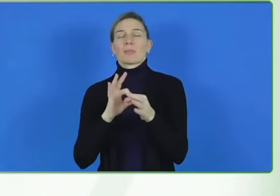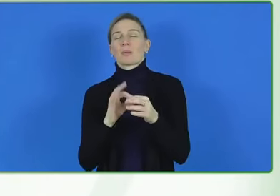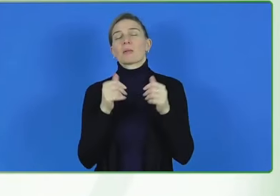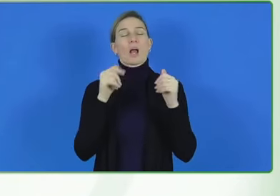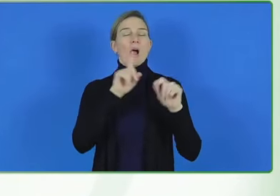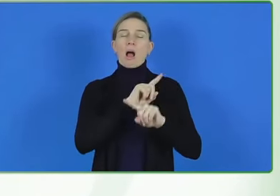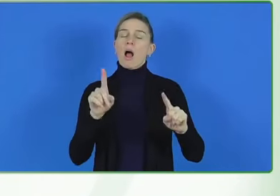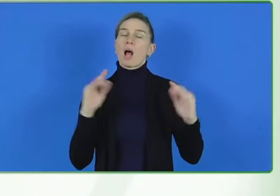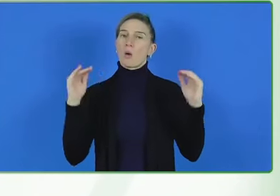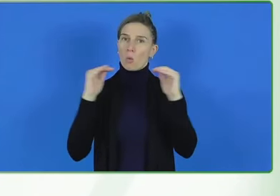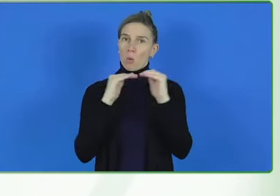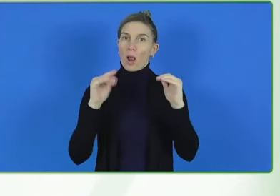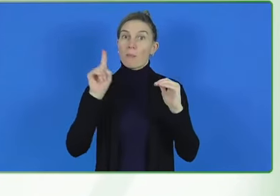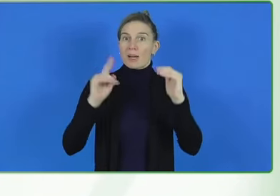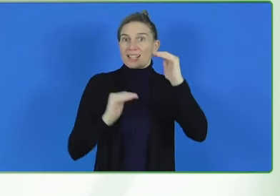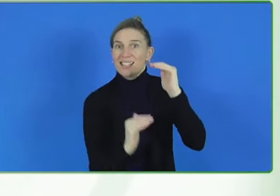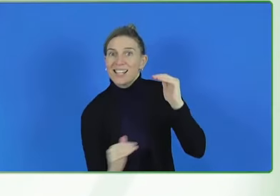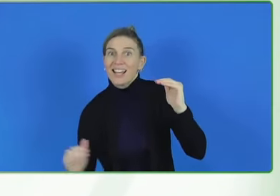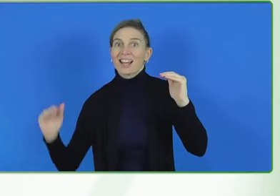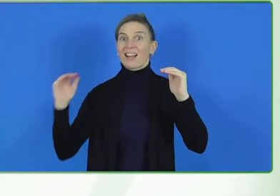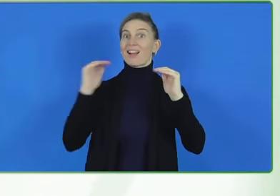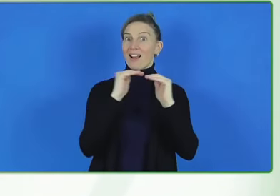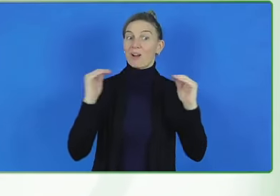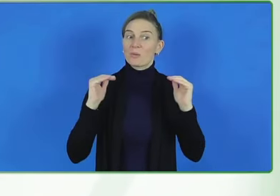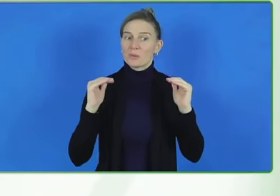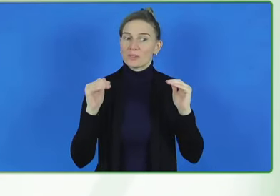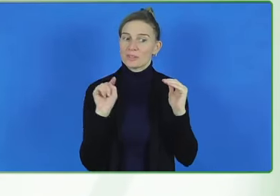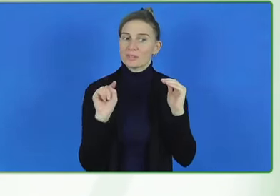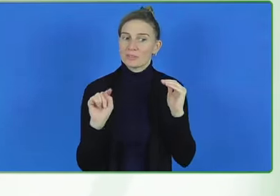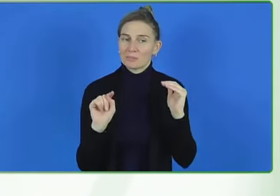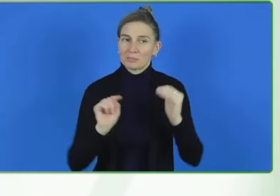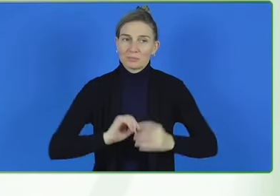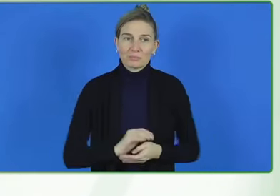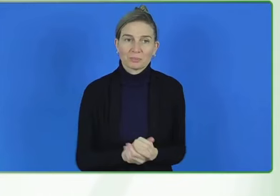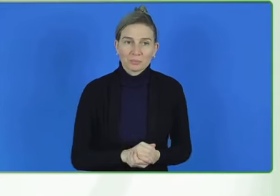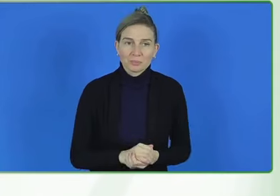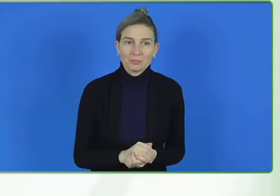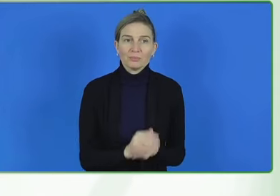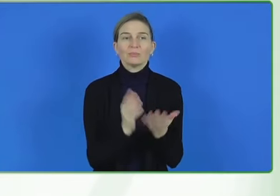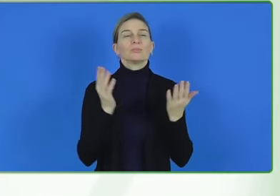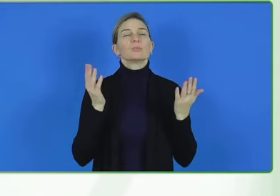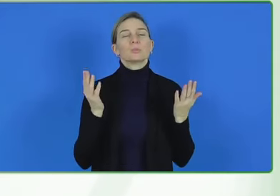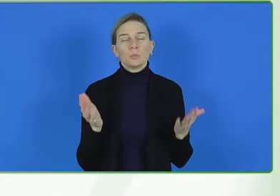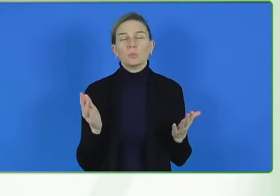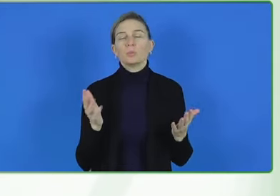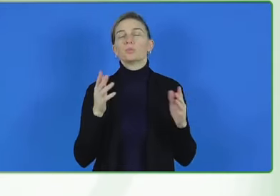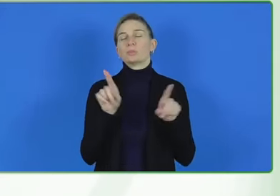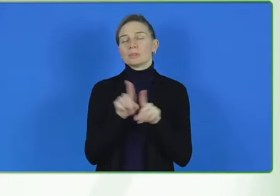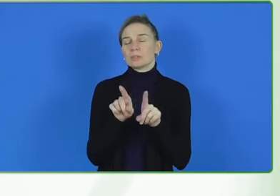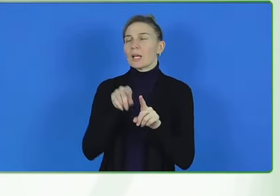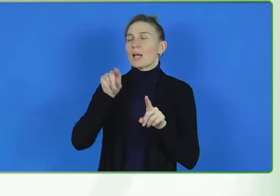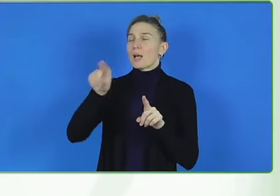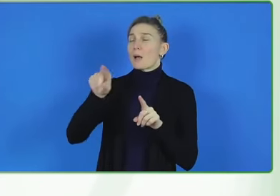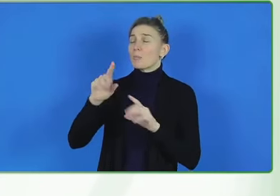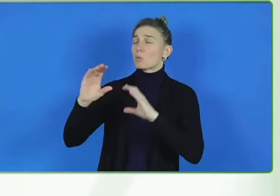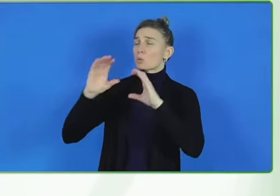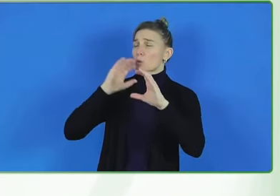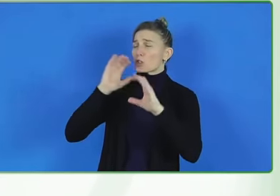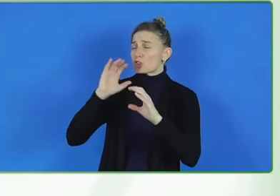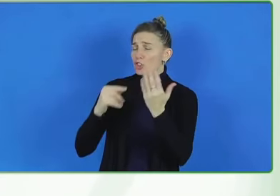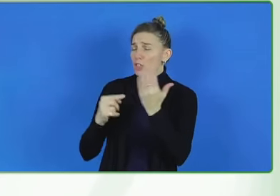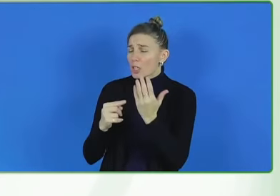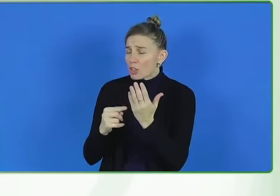of accessible information and communication technologies, the development of accessible public spaces,